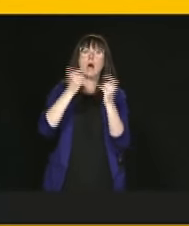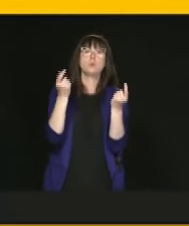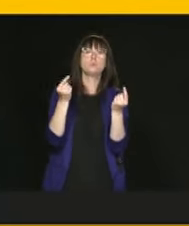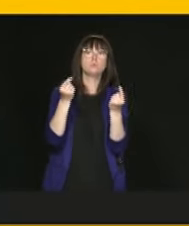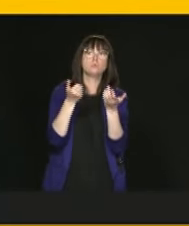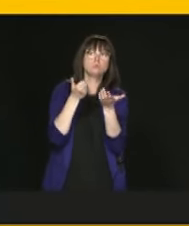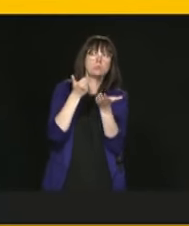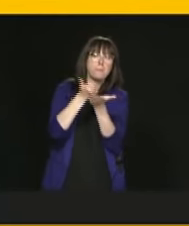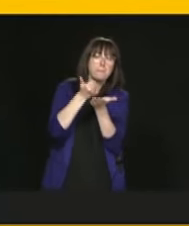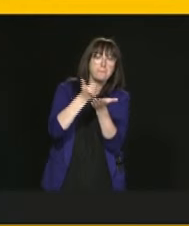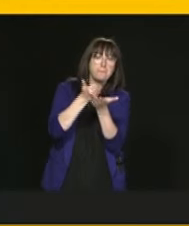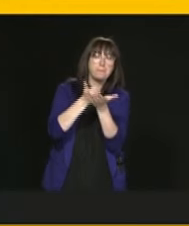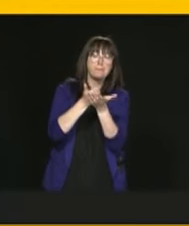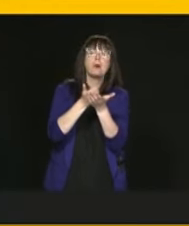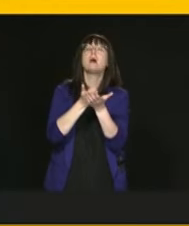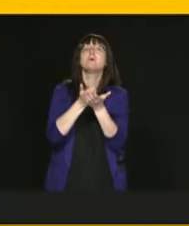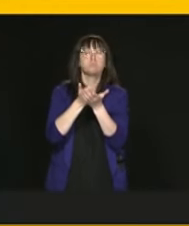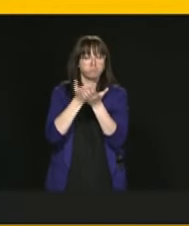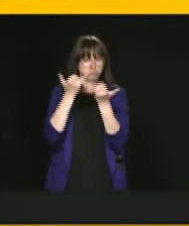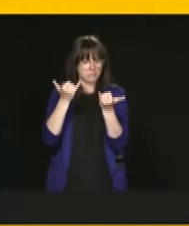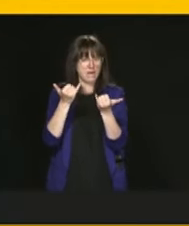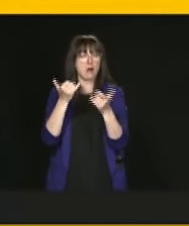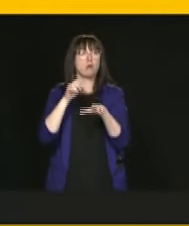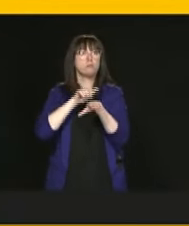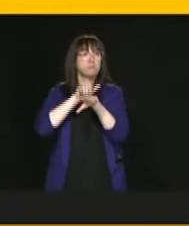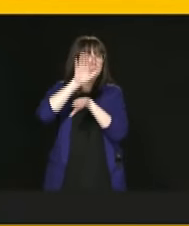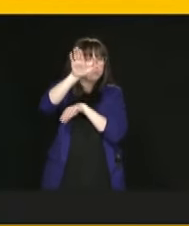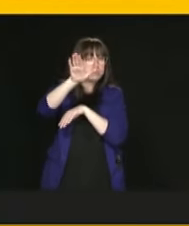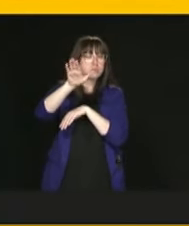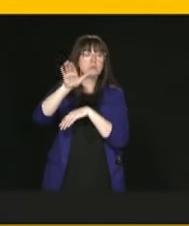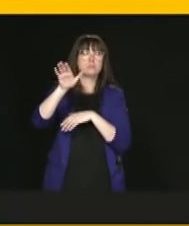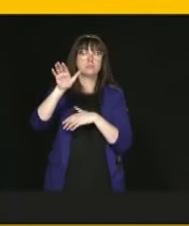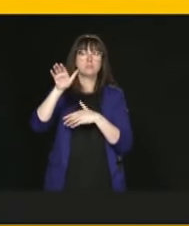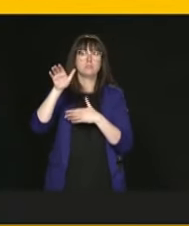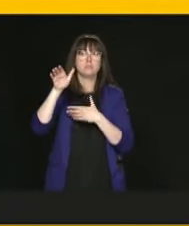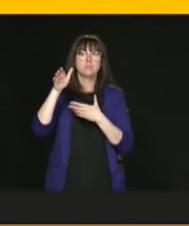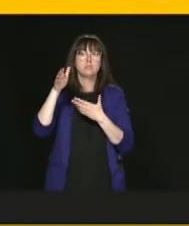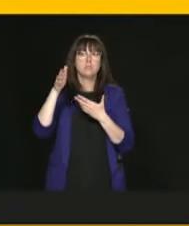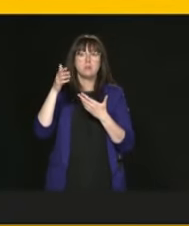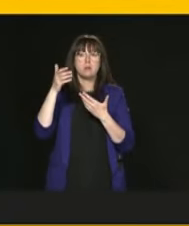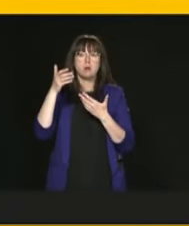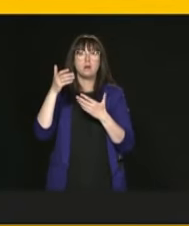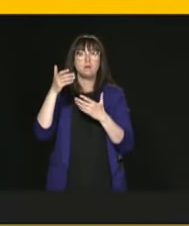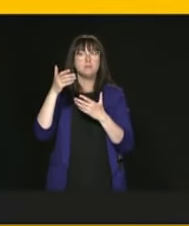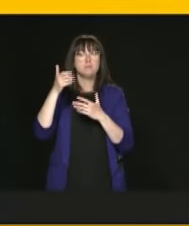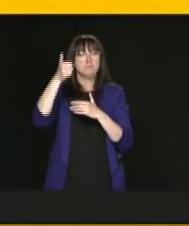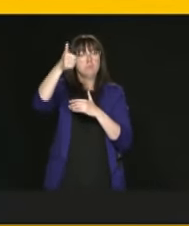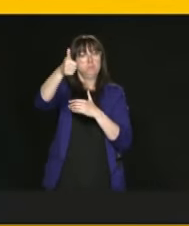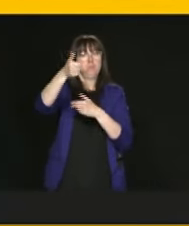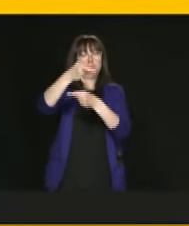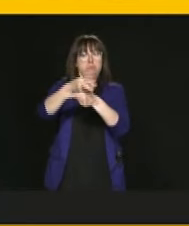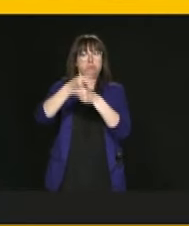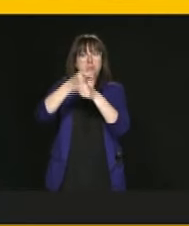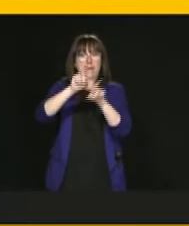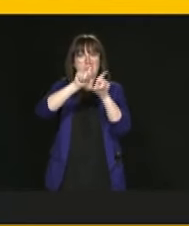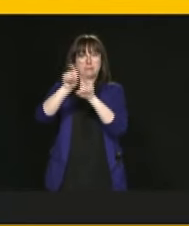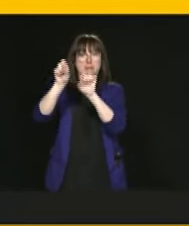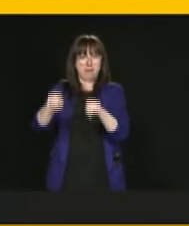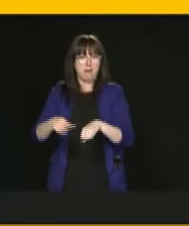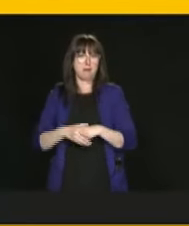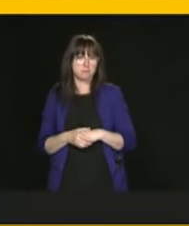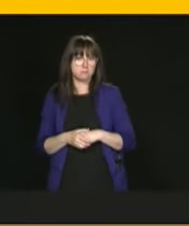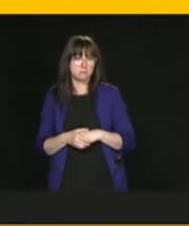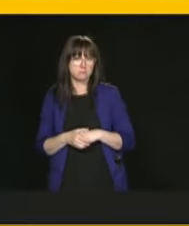to, some of the sort of point of care testing capacity. And so there are a number